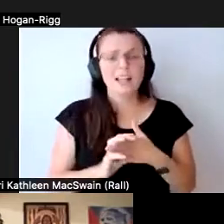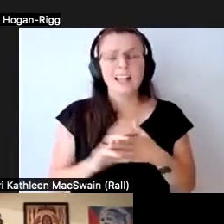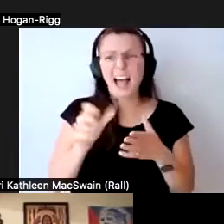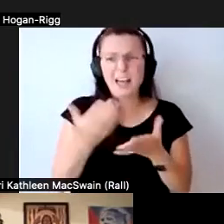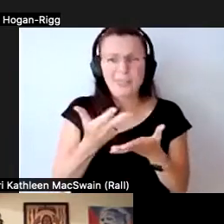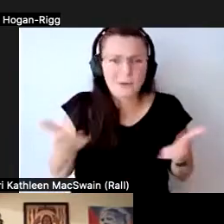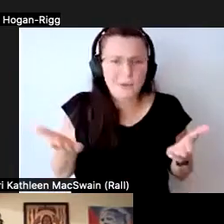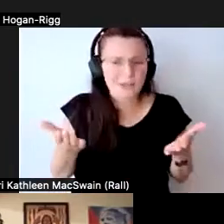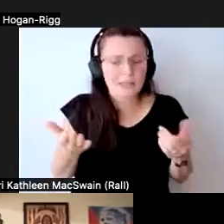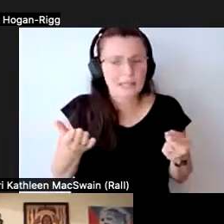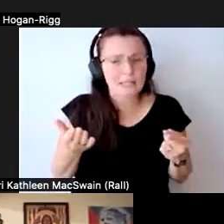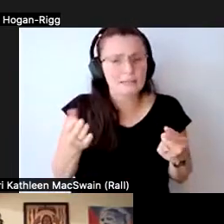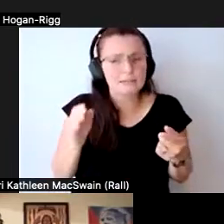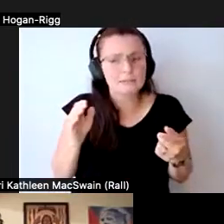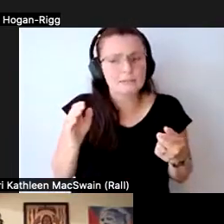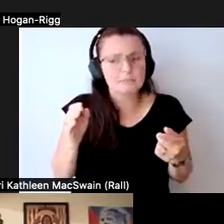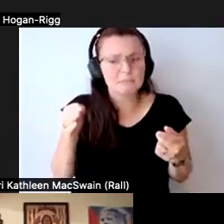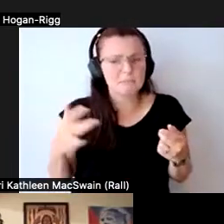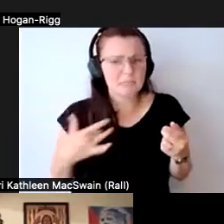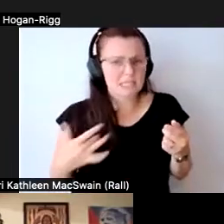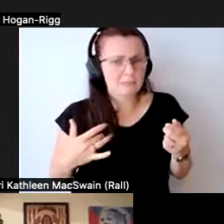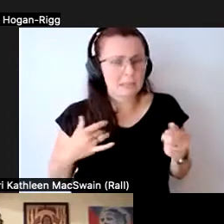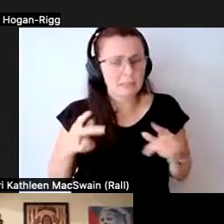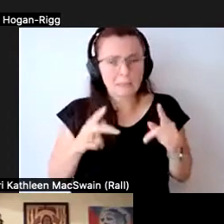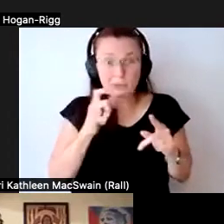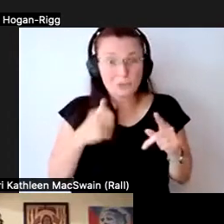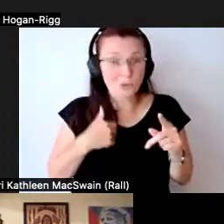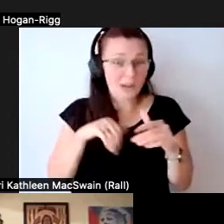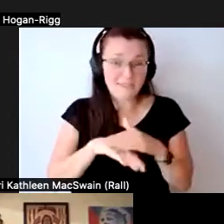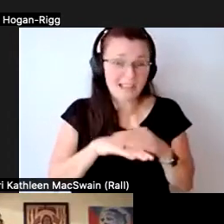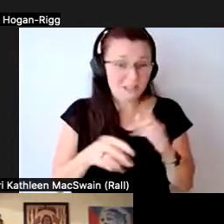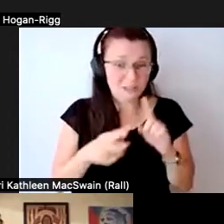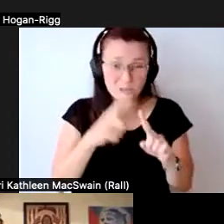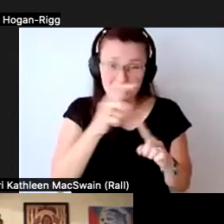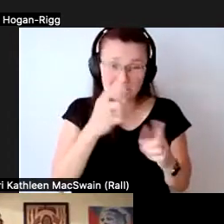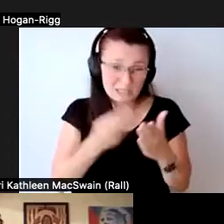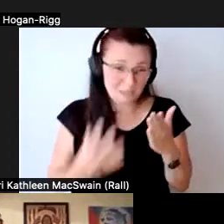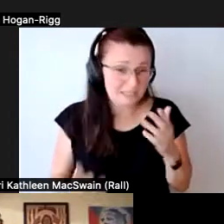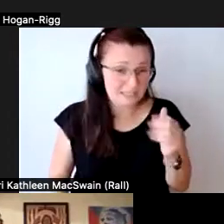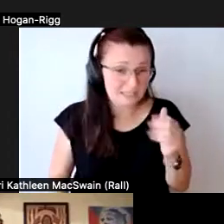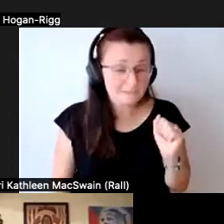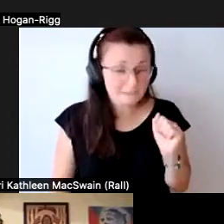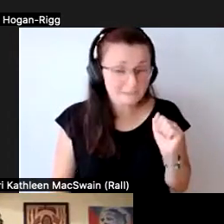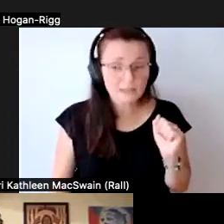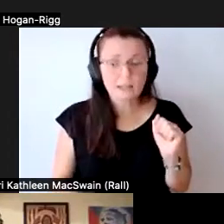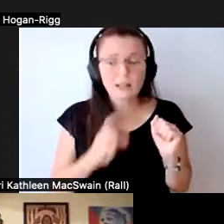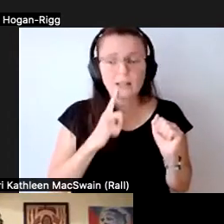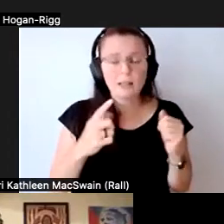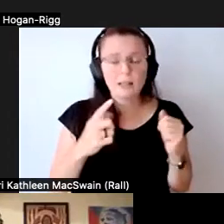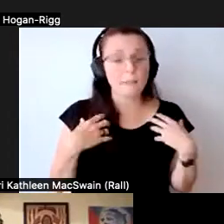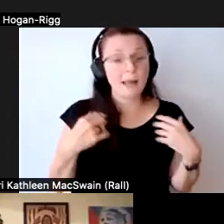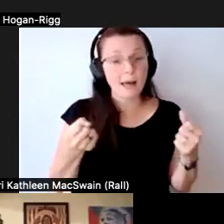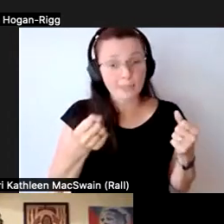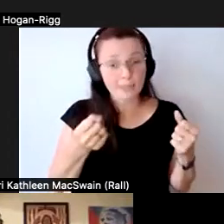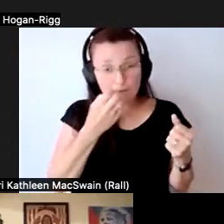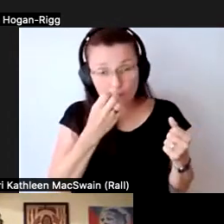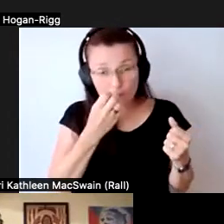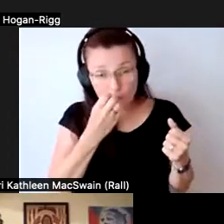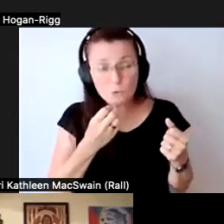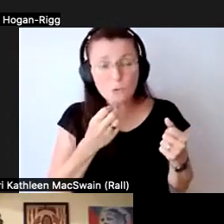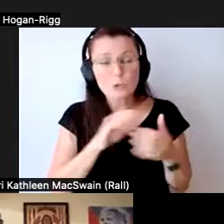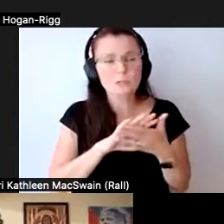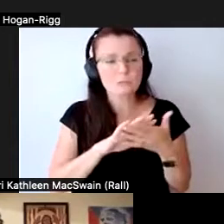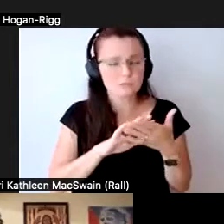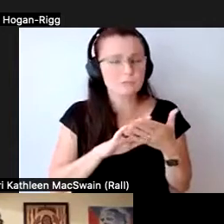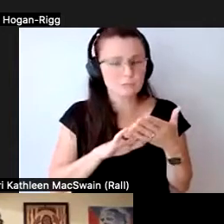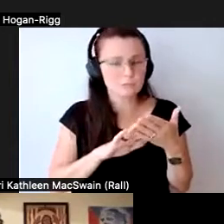extremely expensive. Case management, housing assistance, healthy, nutritious meals, et cetera, access